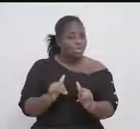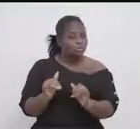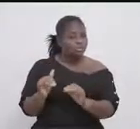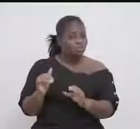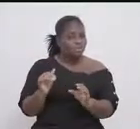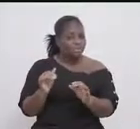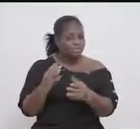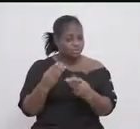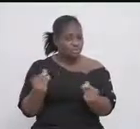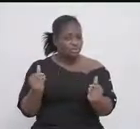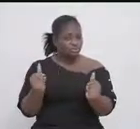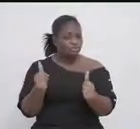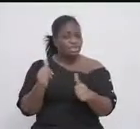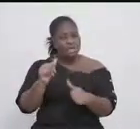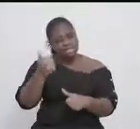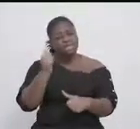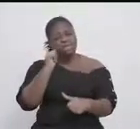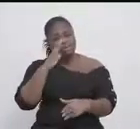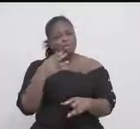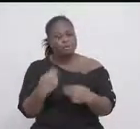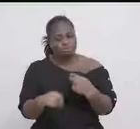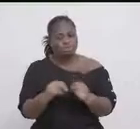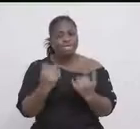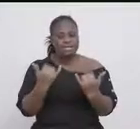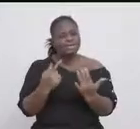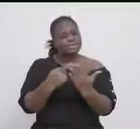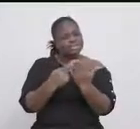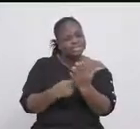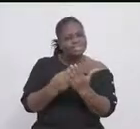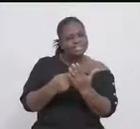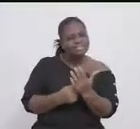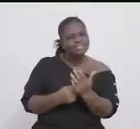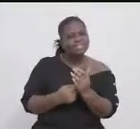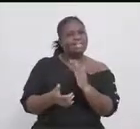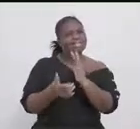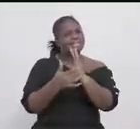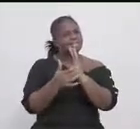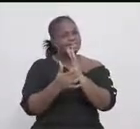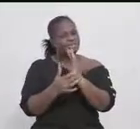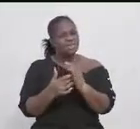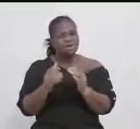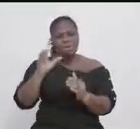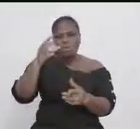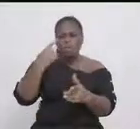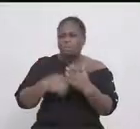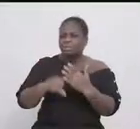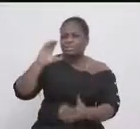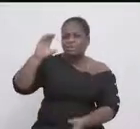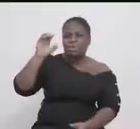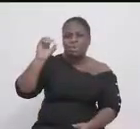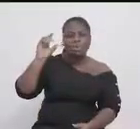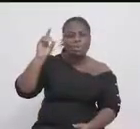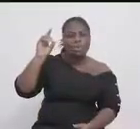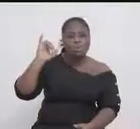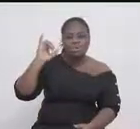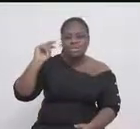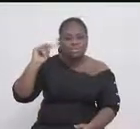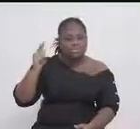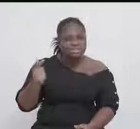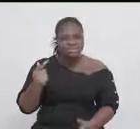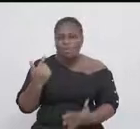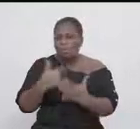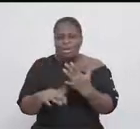So, Florence, we're discussing technology. We're talking about coding. Can you break down coding? What is coding and why is it